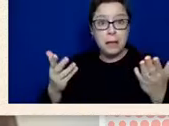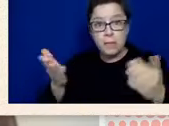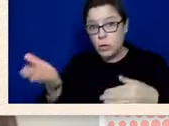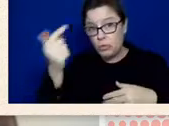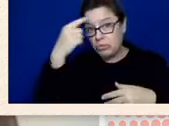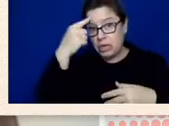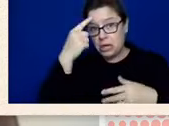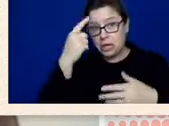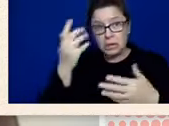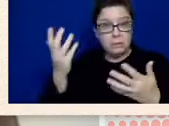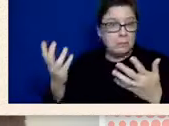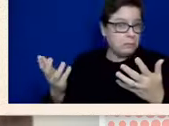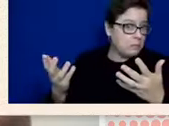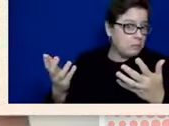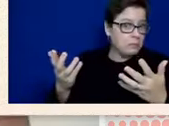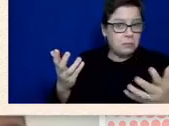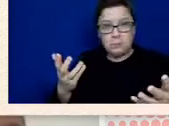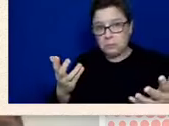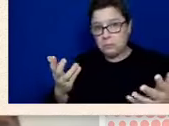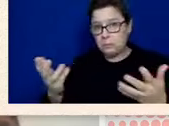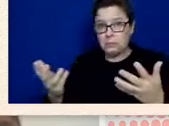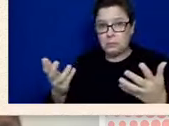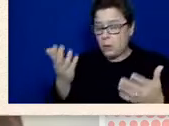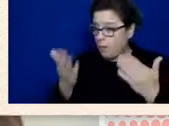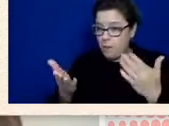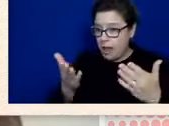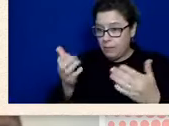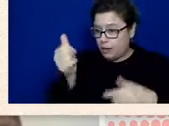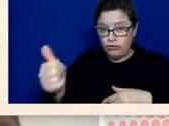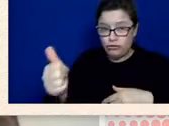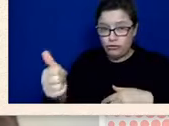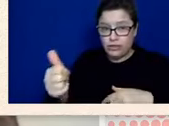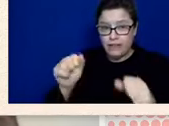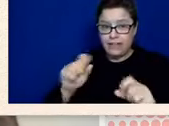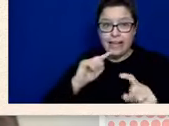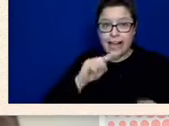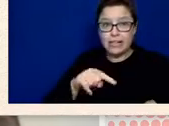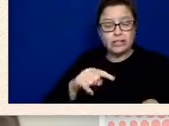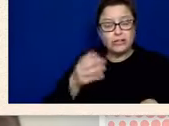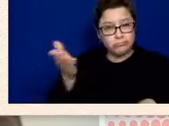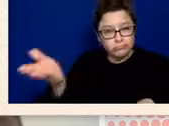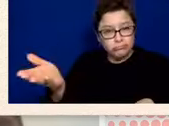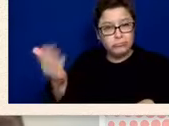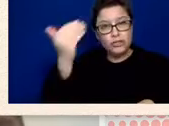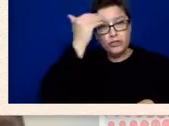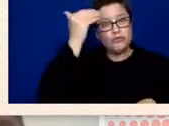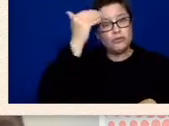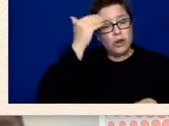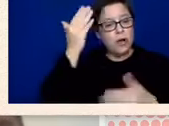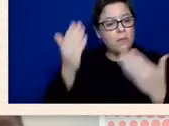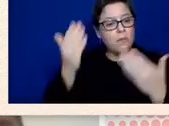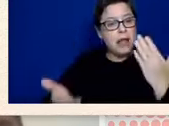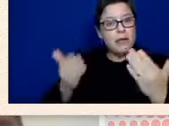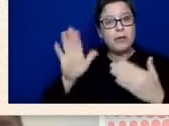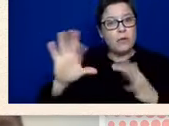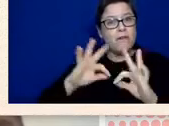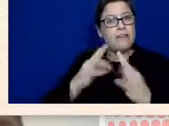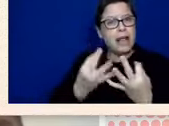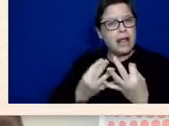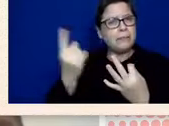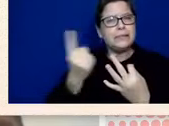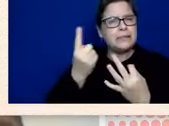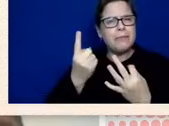there certain, or maybe sorry, I don't want to say I know. Maybe that there's a possible like dysfunction that can